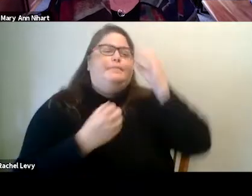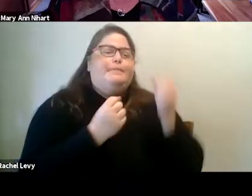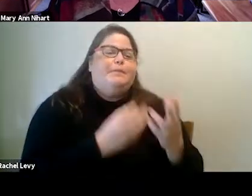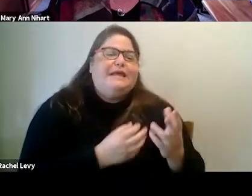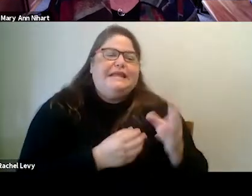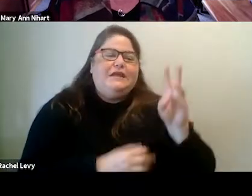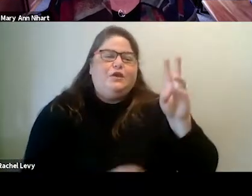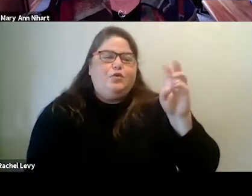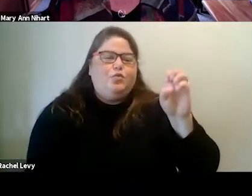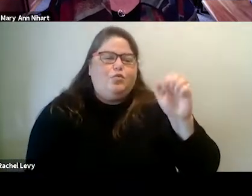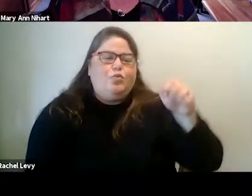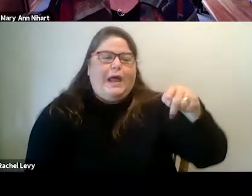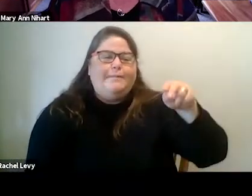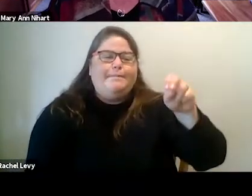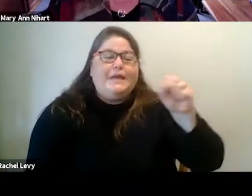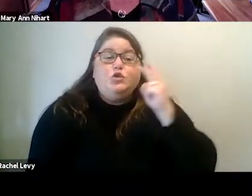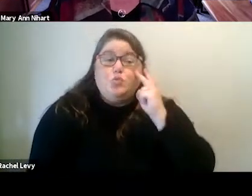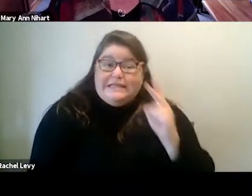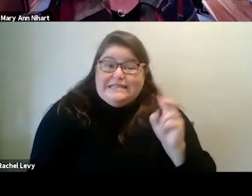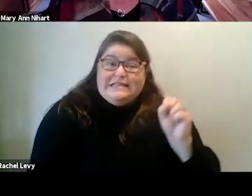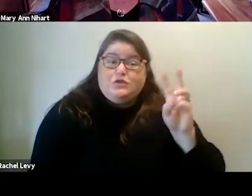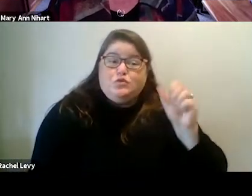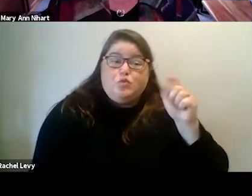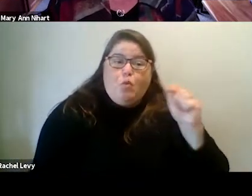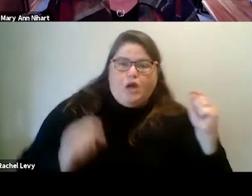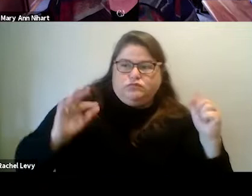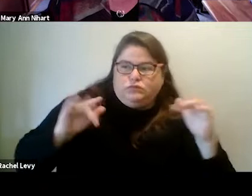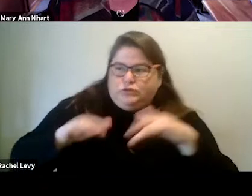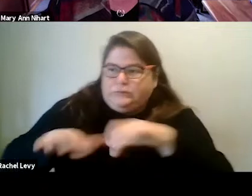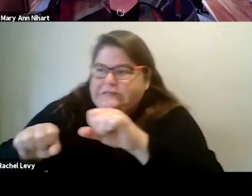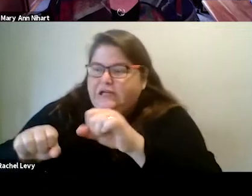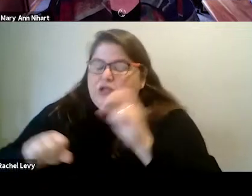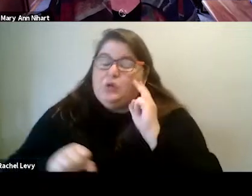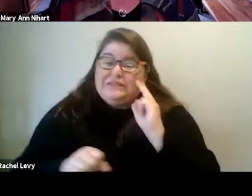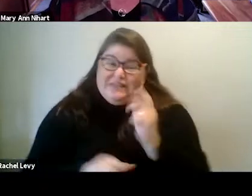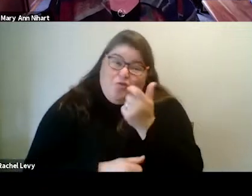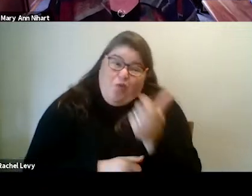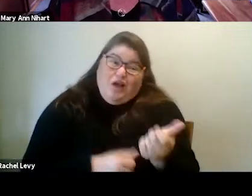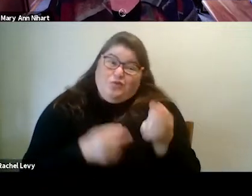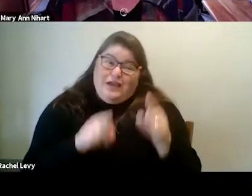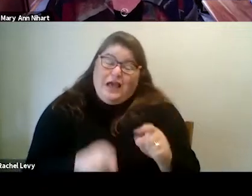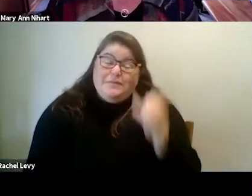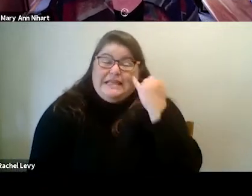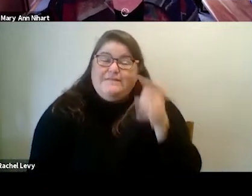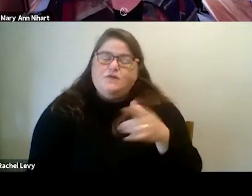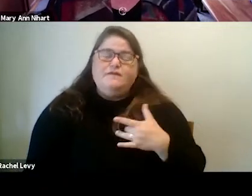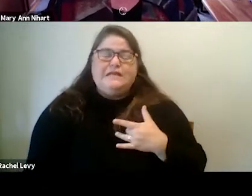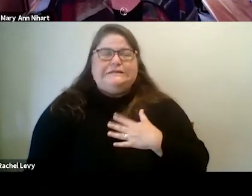weapons, and you'll see the SWAT, you'll see what happened and what transpired. So if you think you